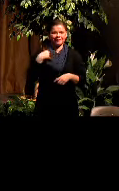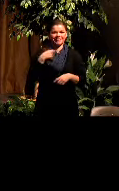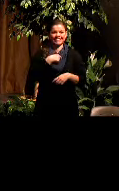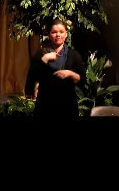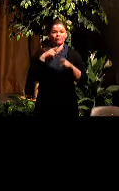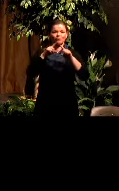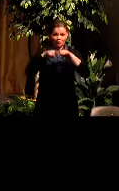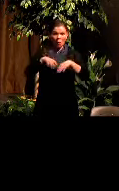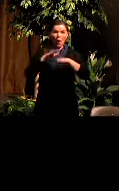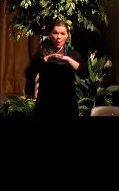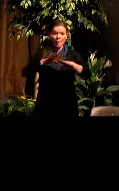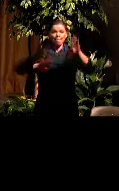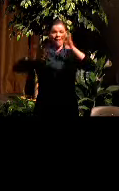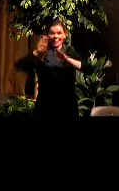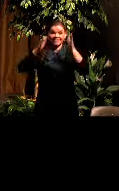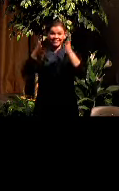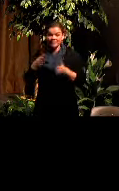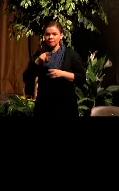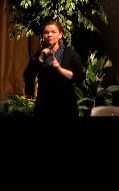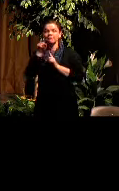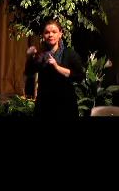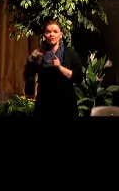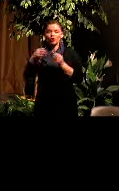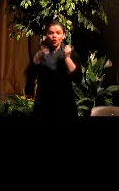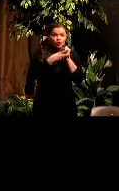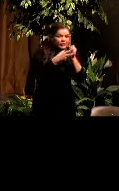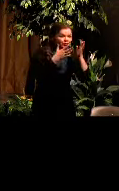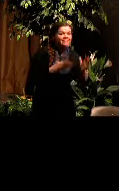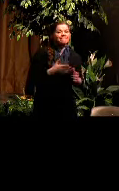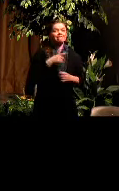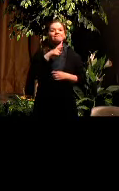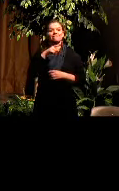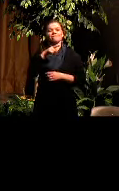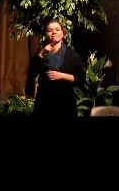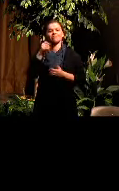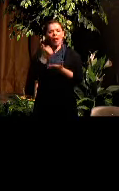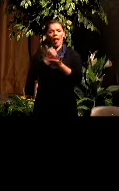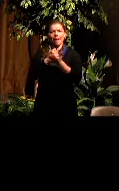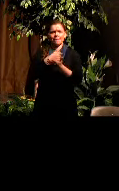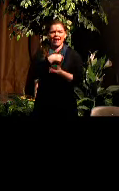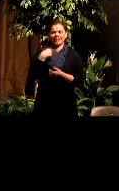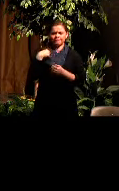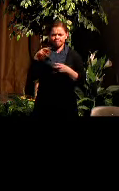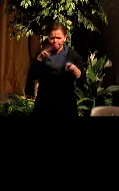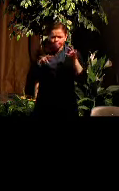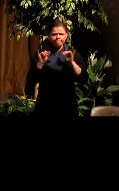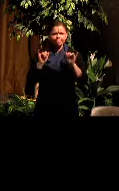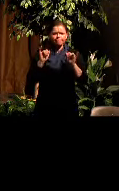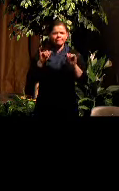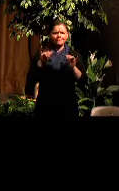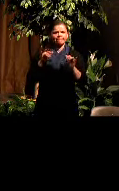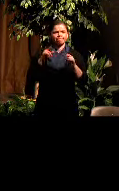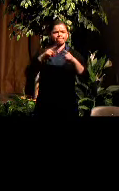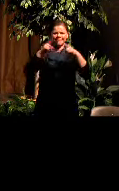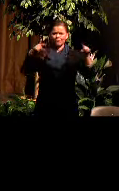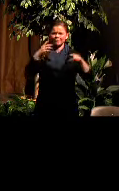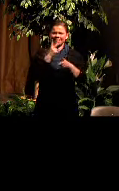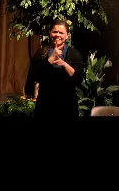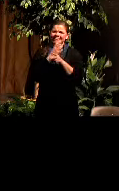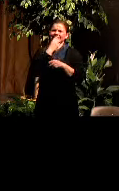through this era to preserve biodiversity on our planet. My colleague, Dr. Steve Montfort,